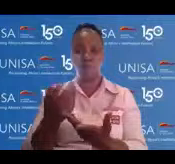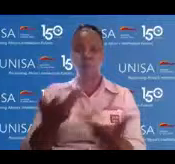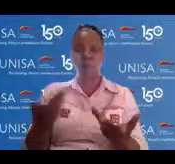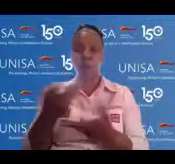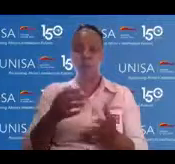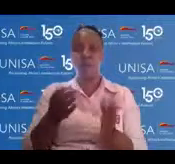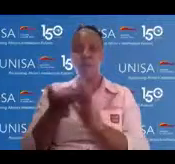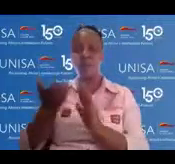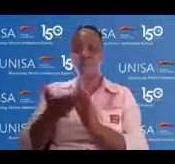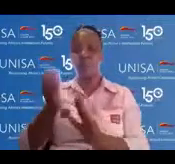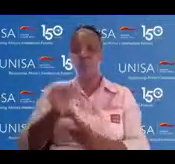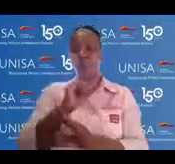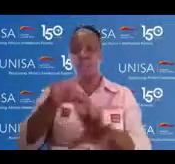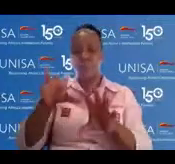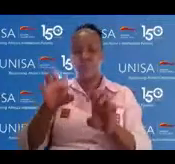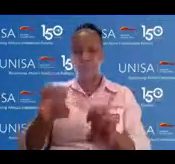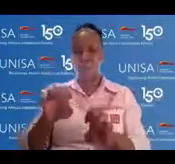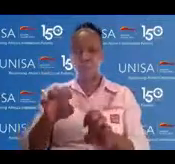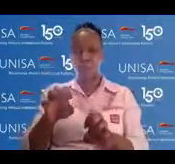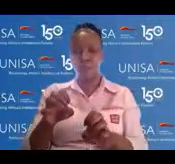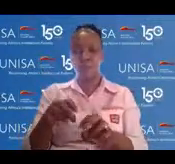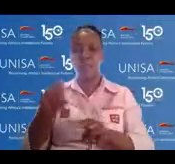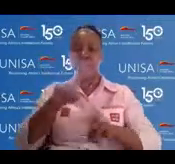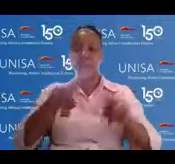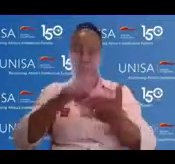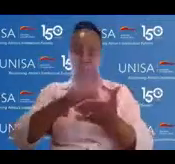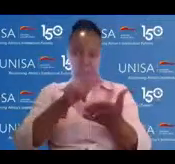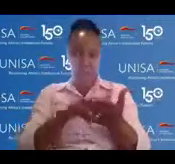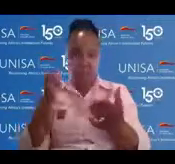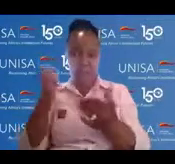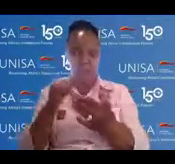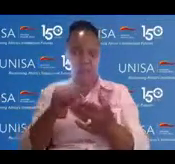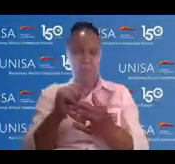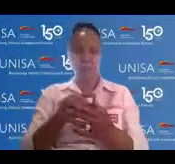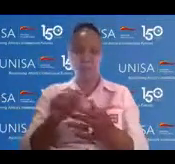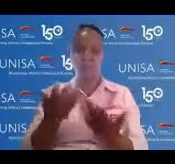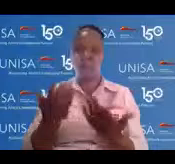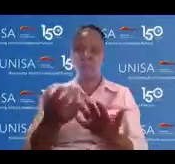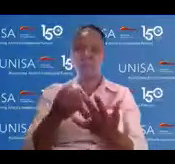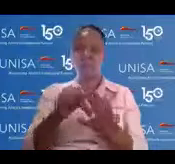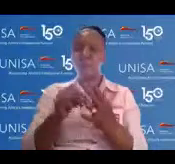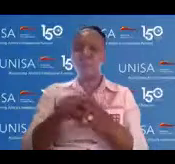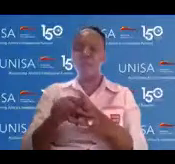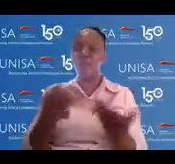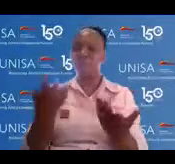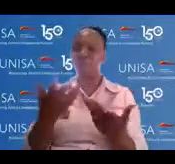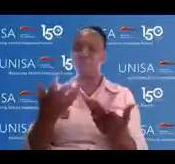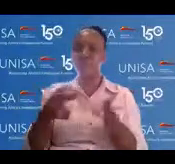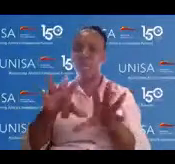to the Invigilator app, because the Invigilator app doesn't count as an exam submission. Am I correct?